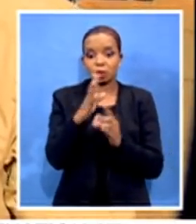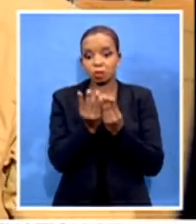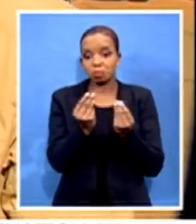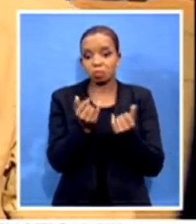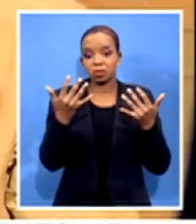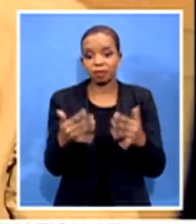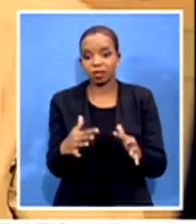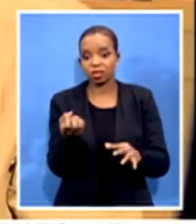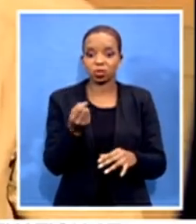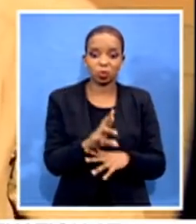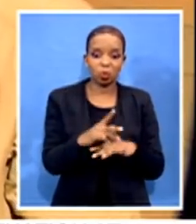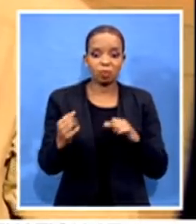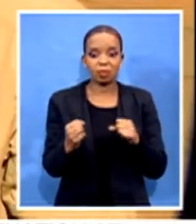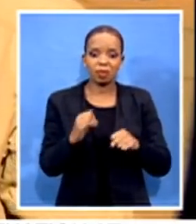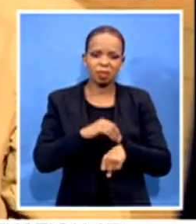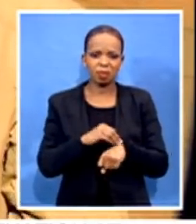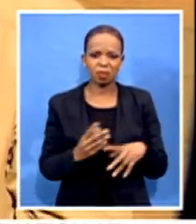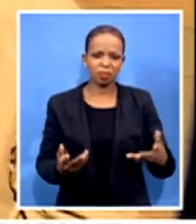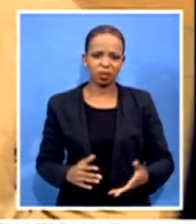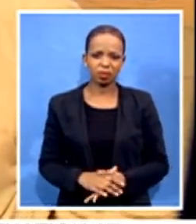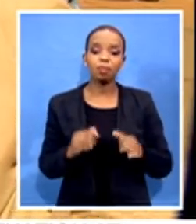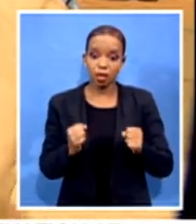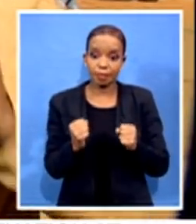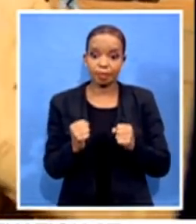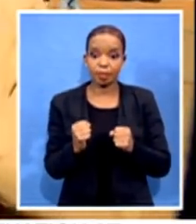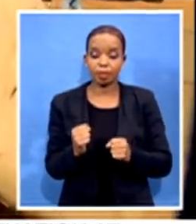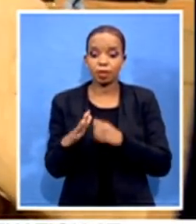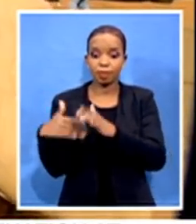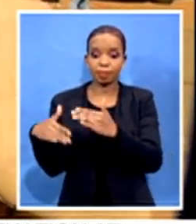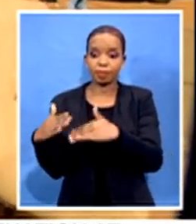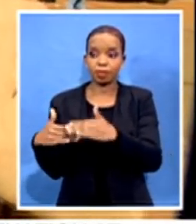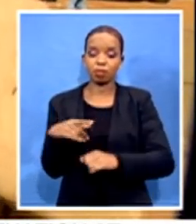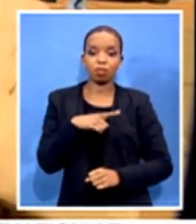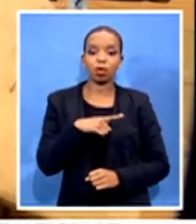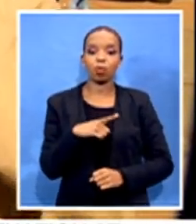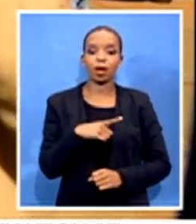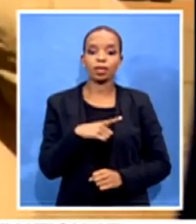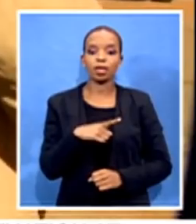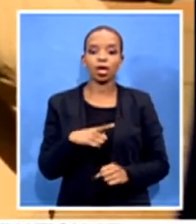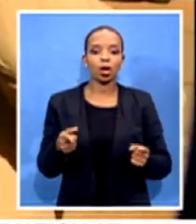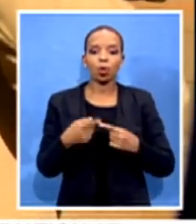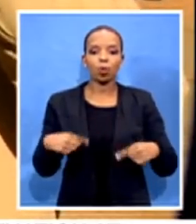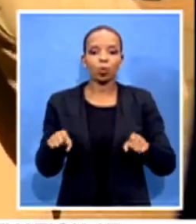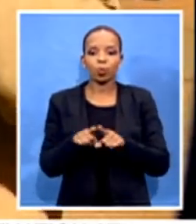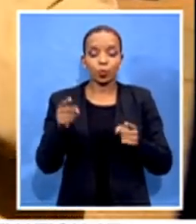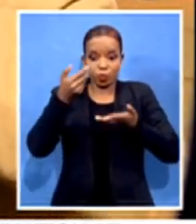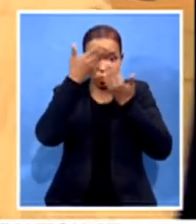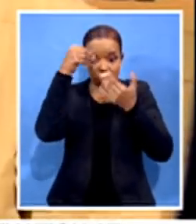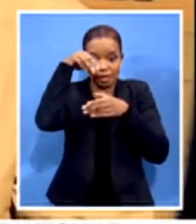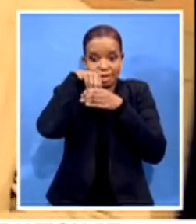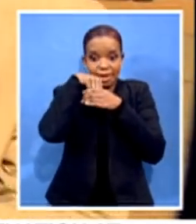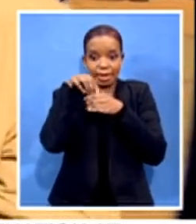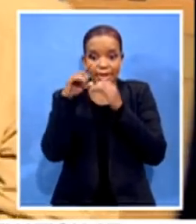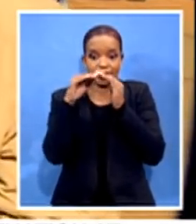Or is the situation still live and active? It is still live, because we don't, like I say, we are not privy to what is happening